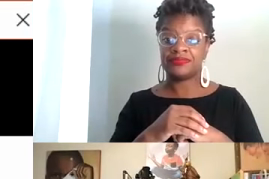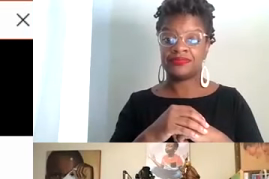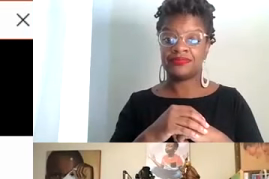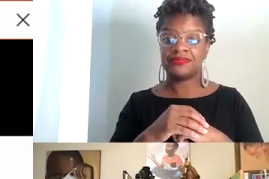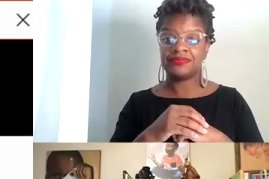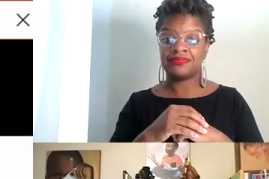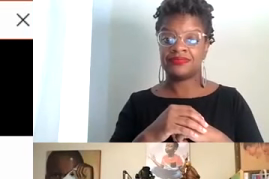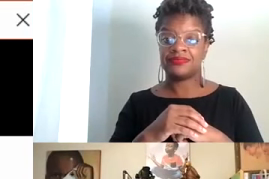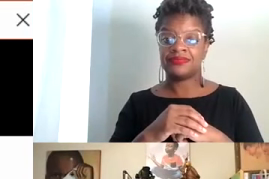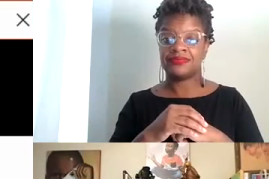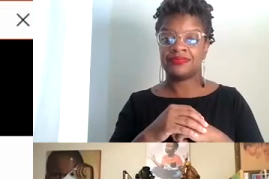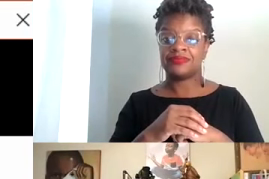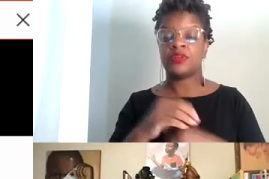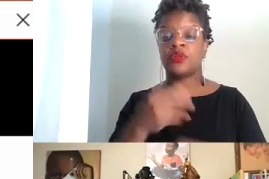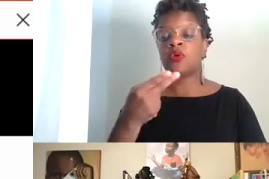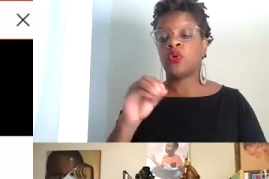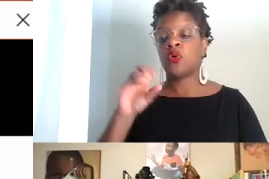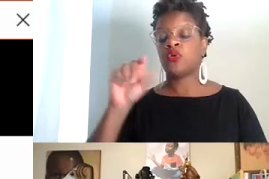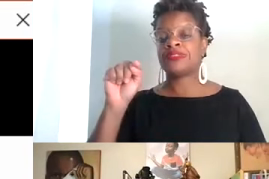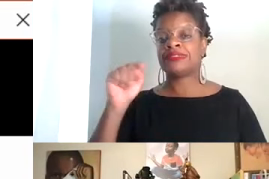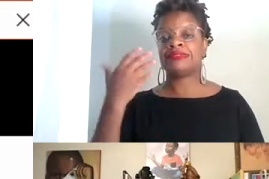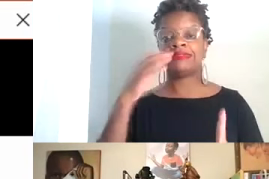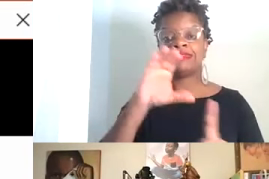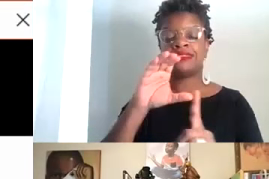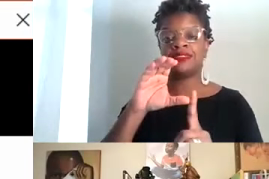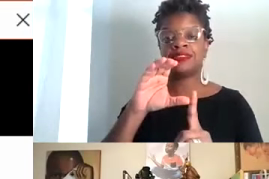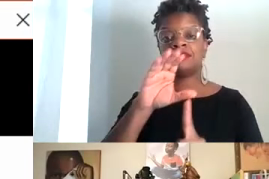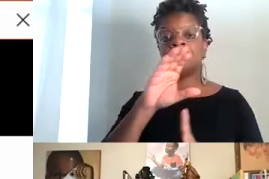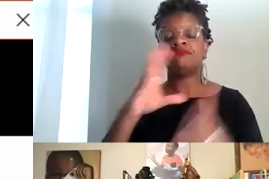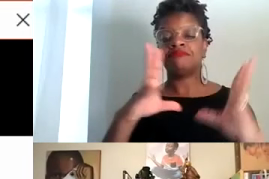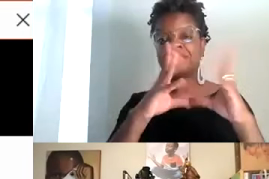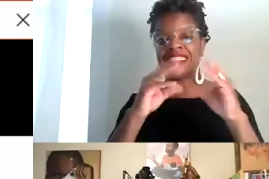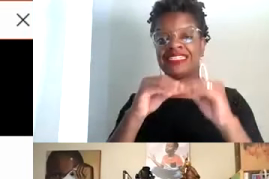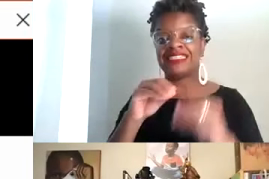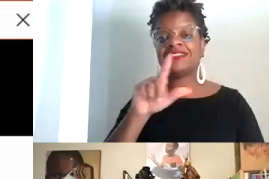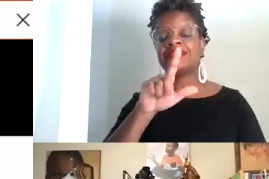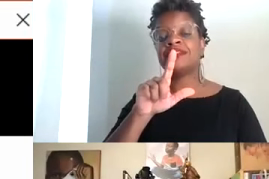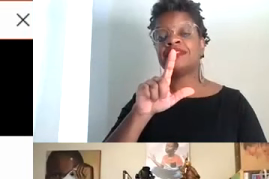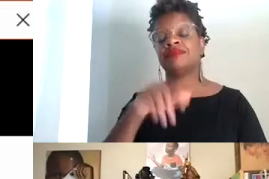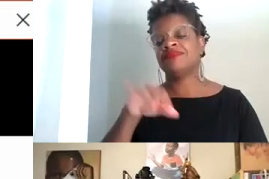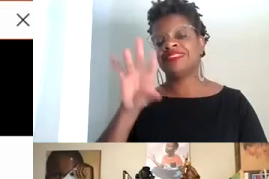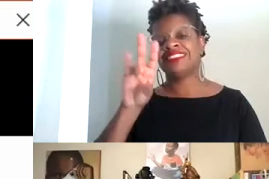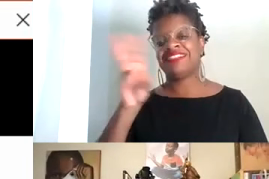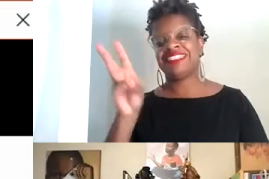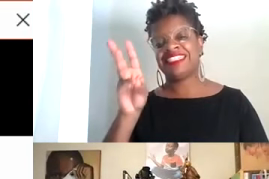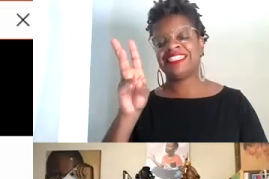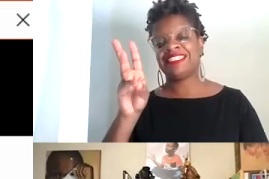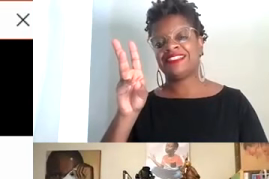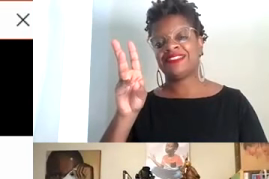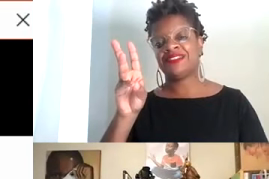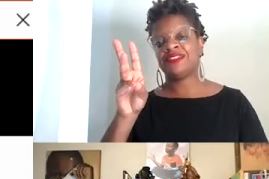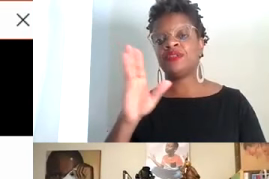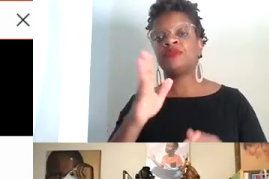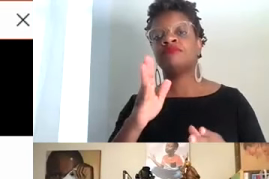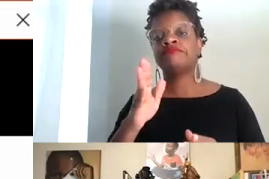hosted 3 convening sessions where we brought together 76 RCSD families, students, and organizational partners to get their thoughts and